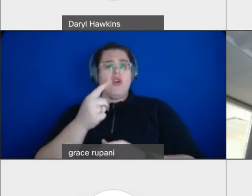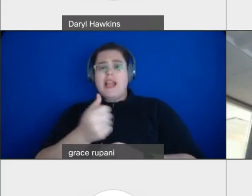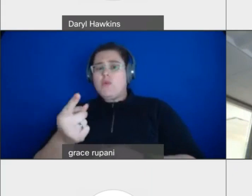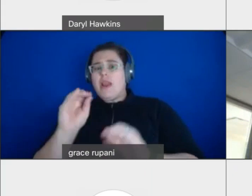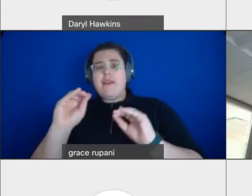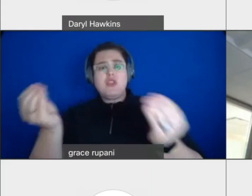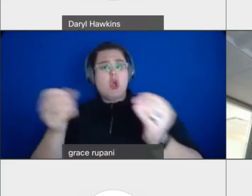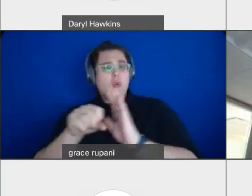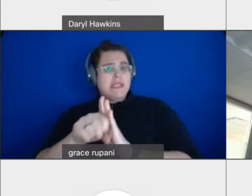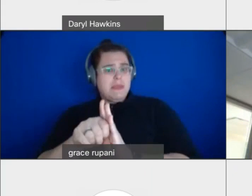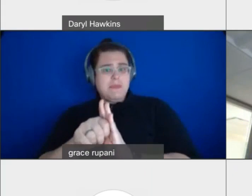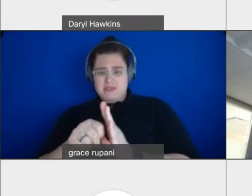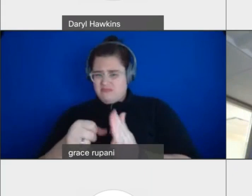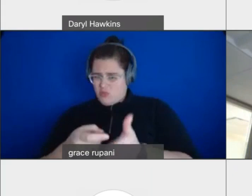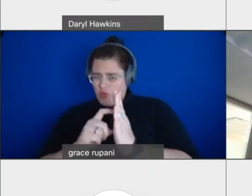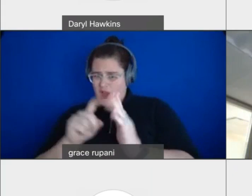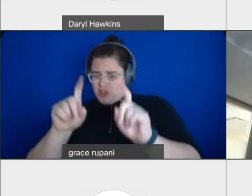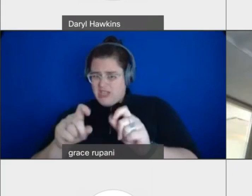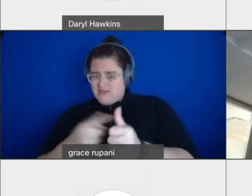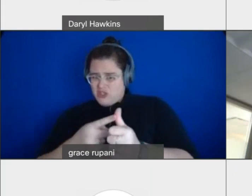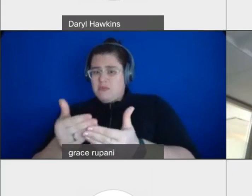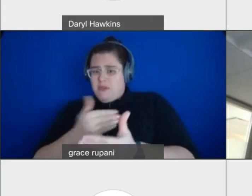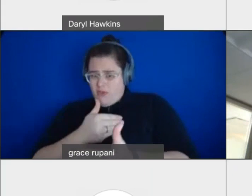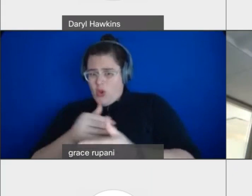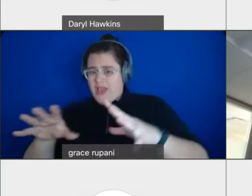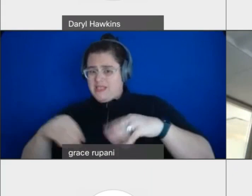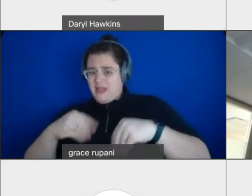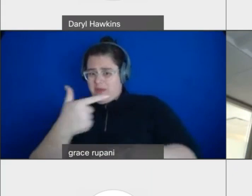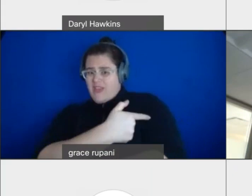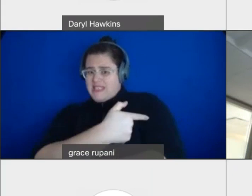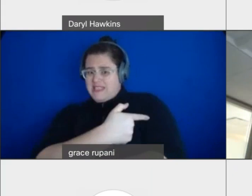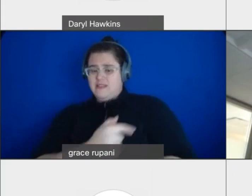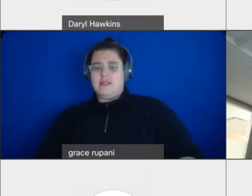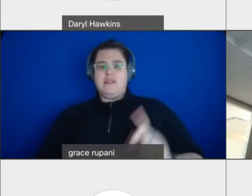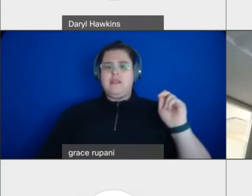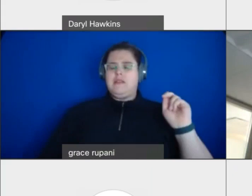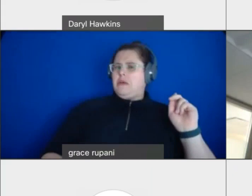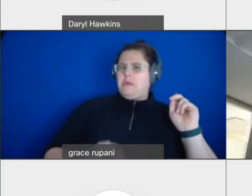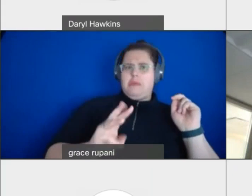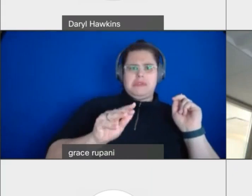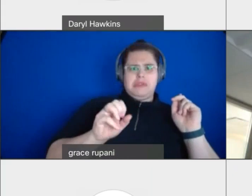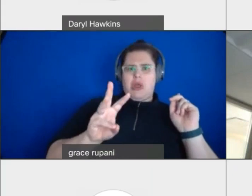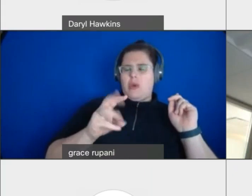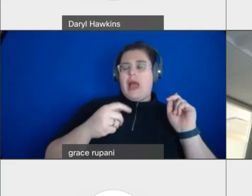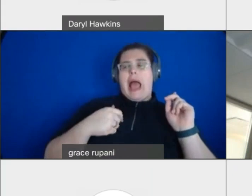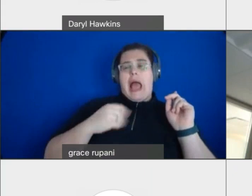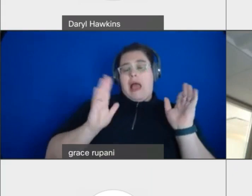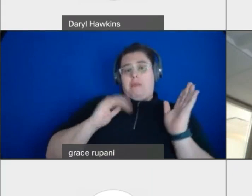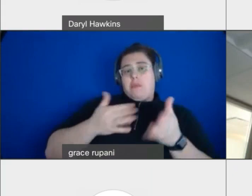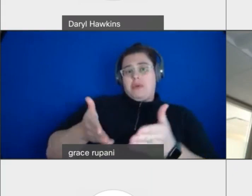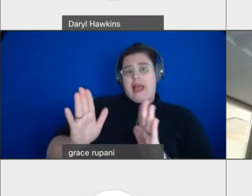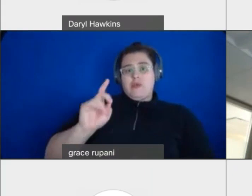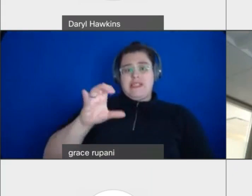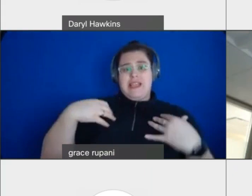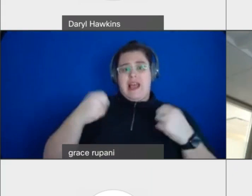I'll defer to DC Health, but off the top of my head, I have never heard of a requirement that you be tested prior to having